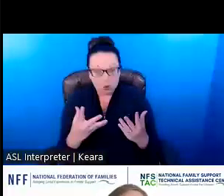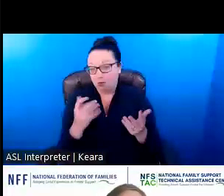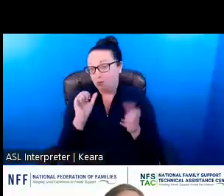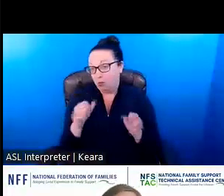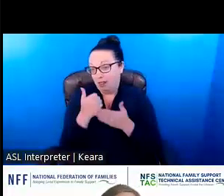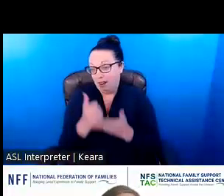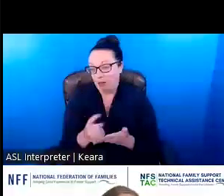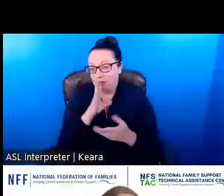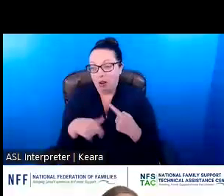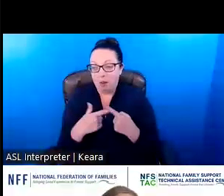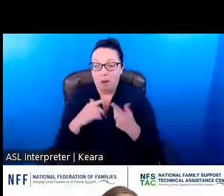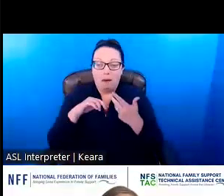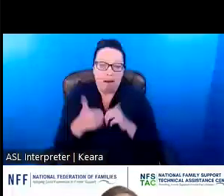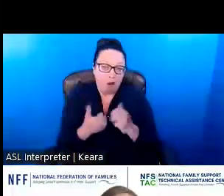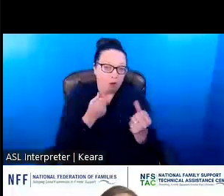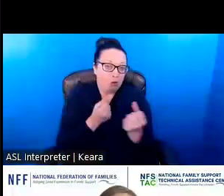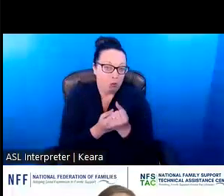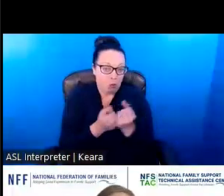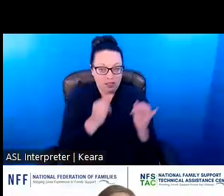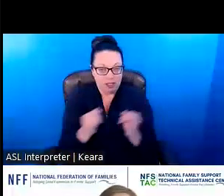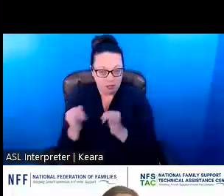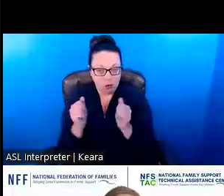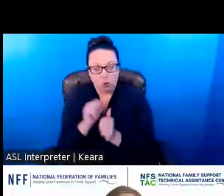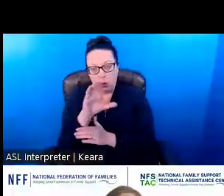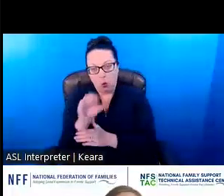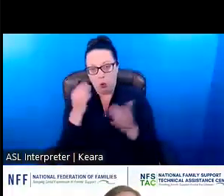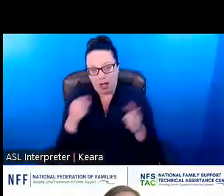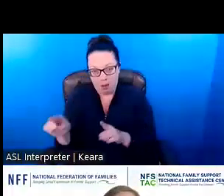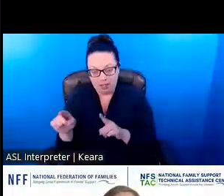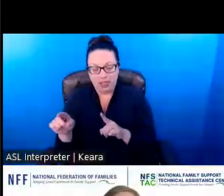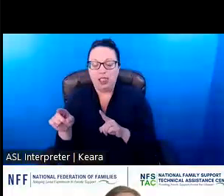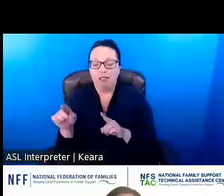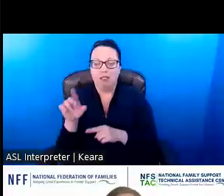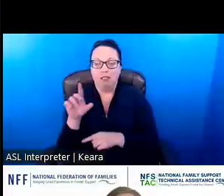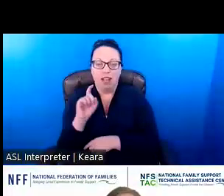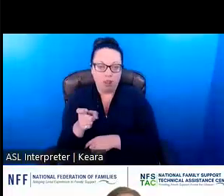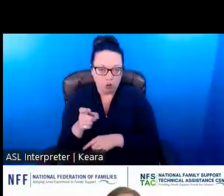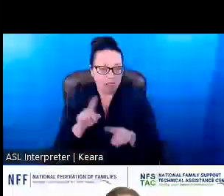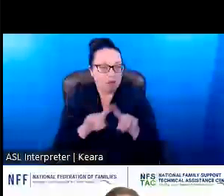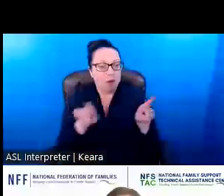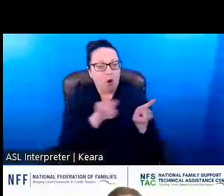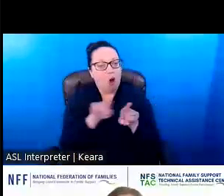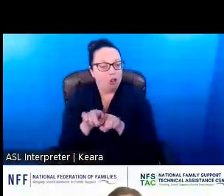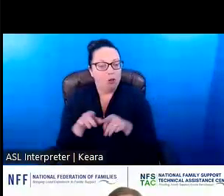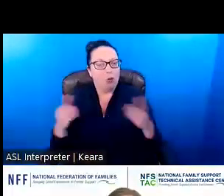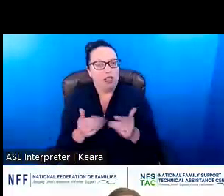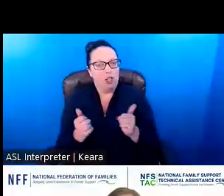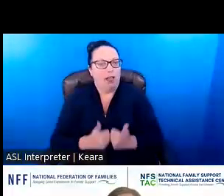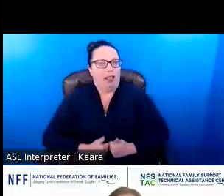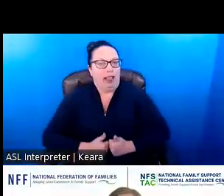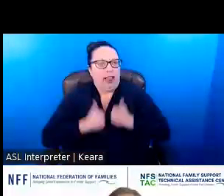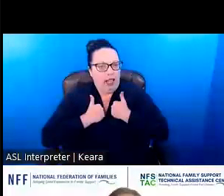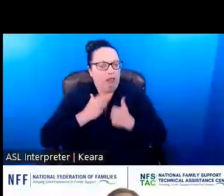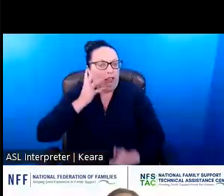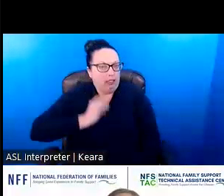how to support individuals and families with co-occurring diagnoses, but we're also here with our lived expertise, which is